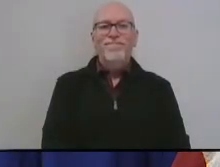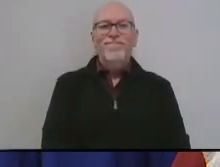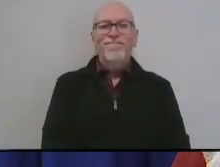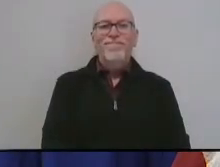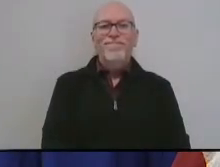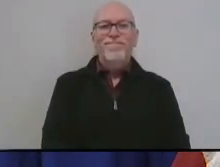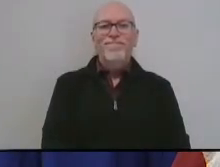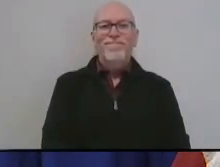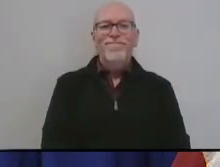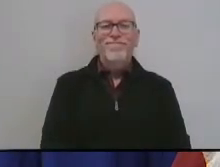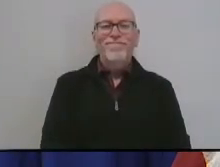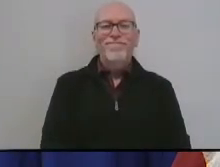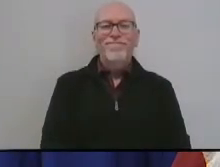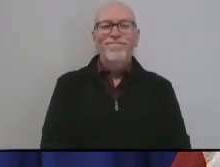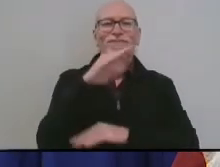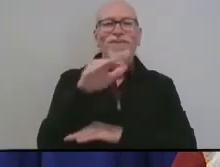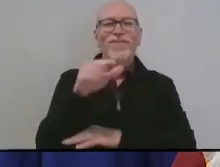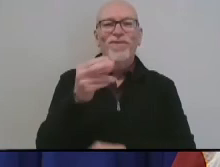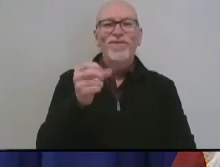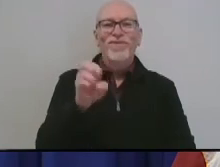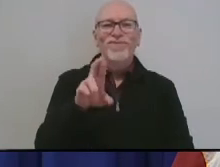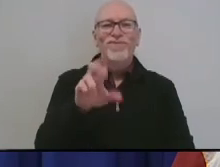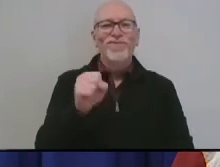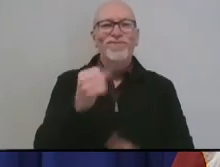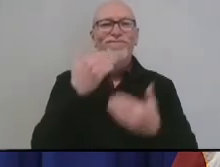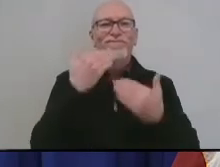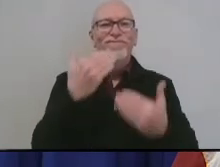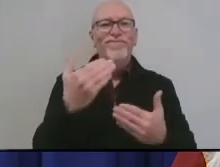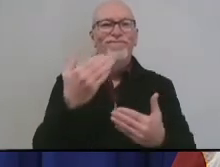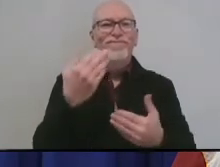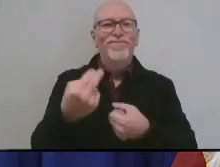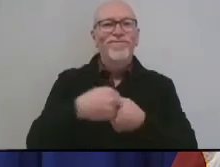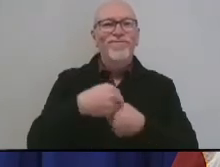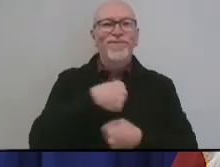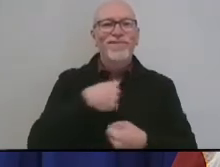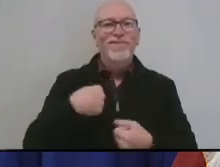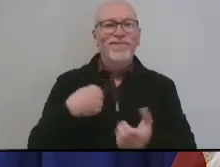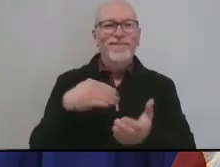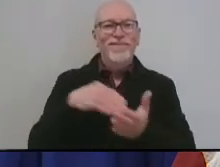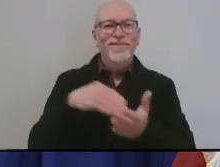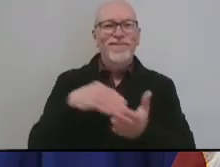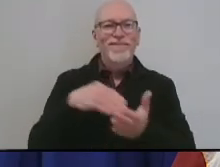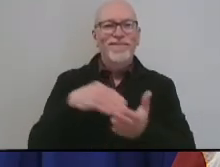Good afternoon, Hoosiers. Thank you for joining us once again, I hope.